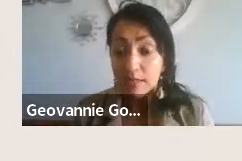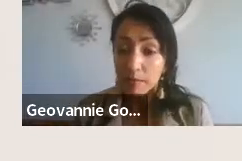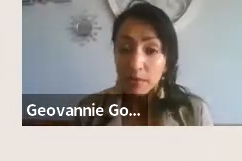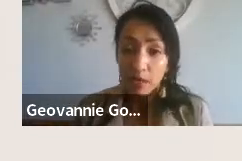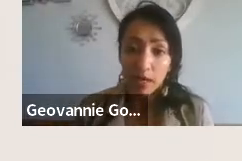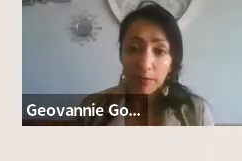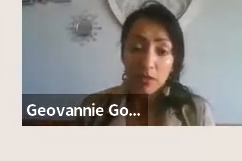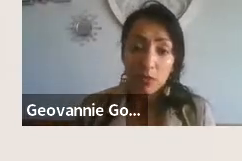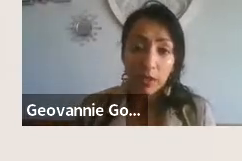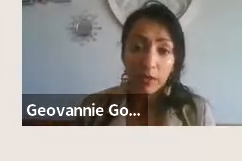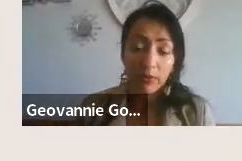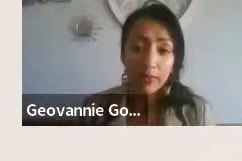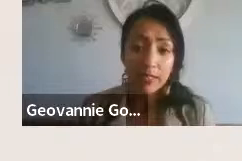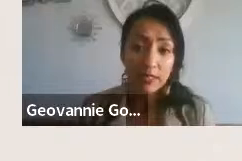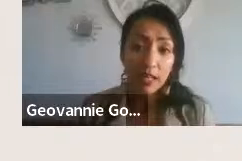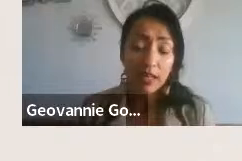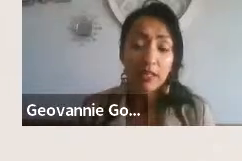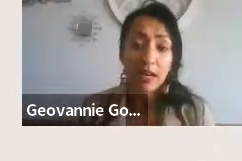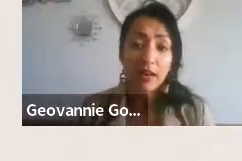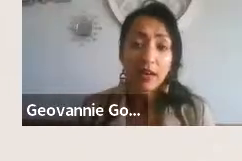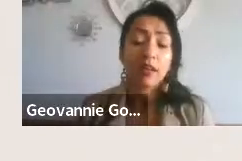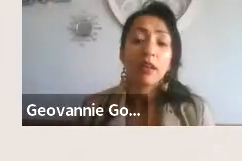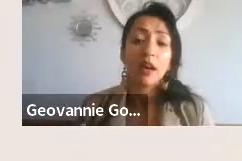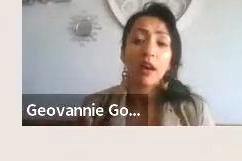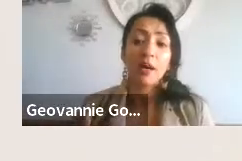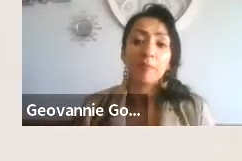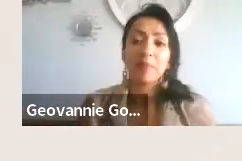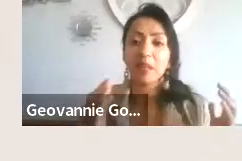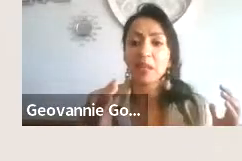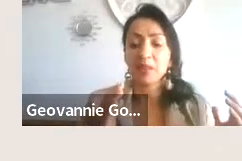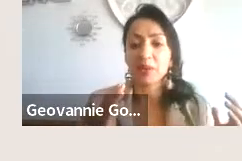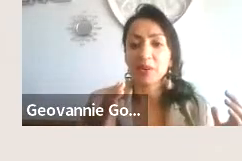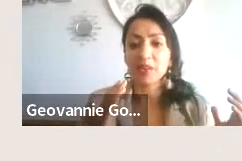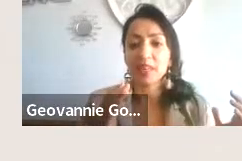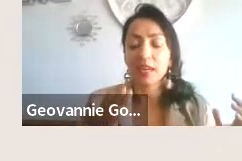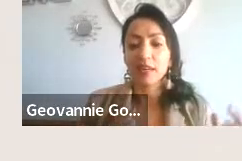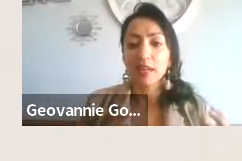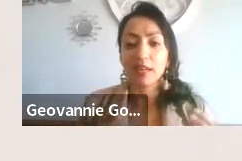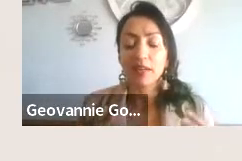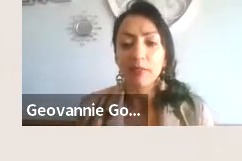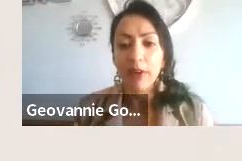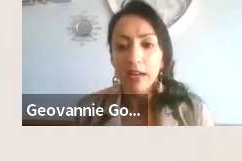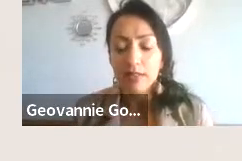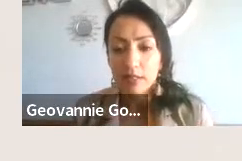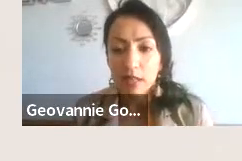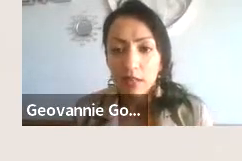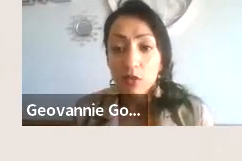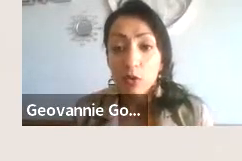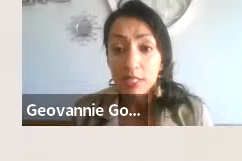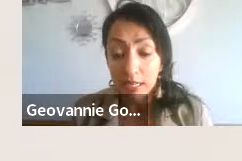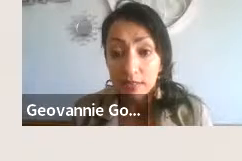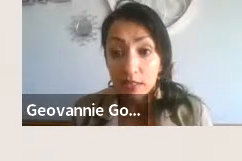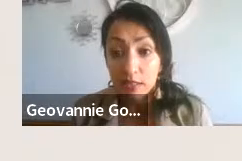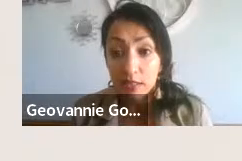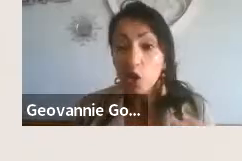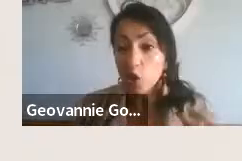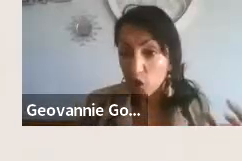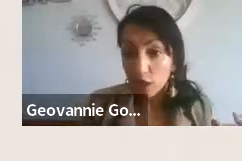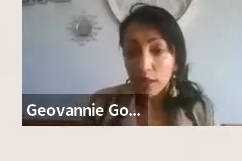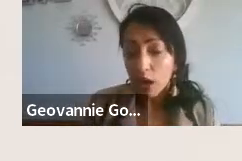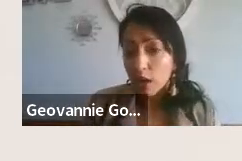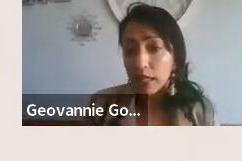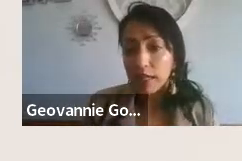shifts. Sometimes we've seen that either they need vaccines or